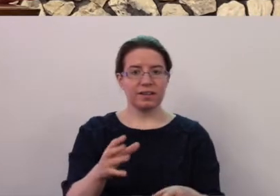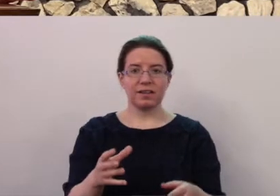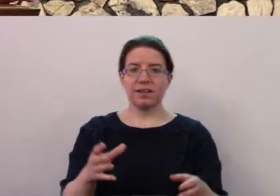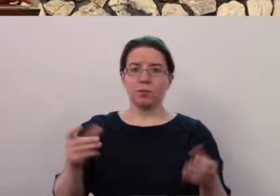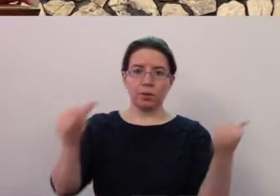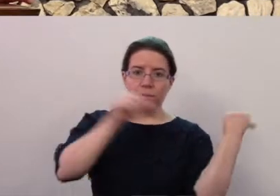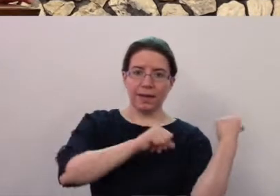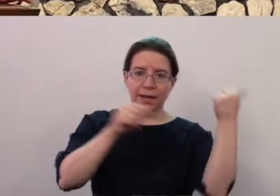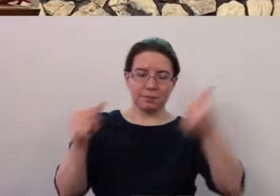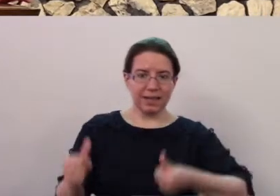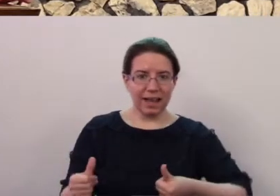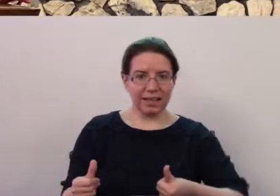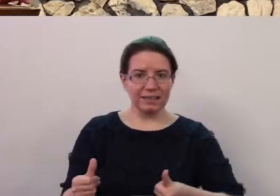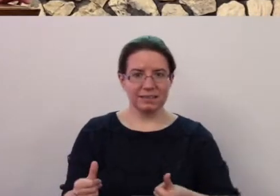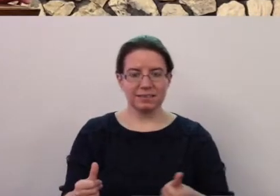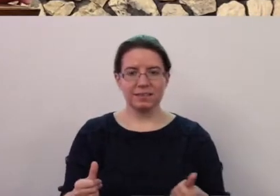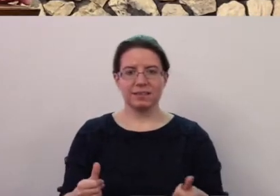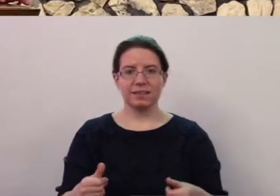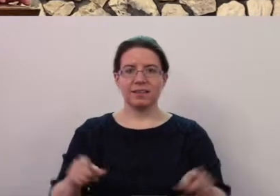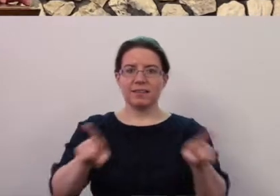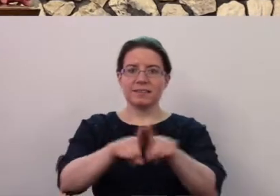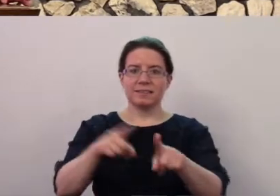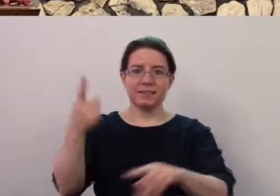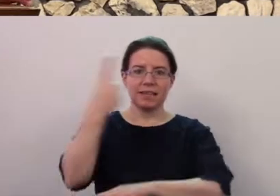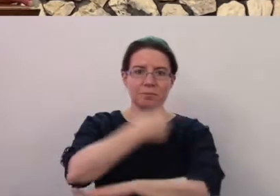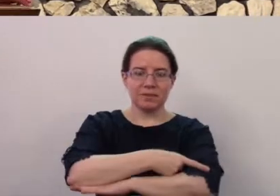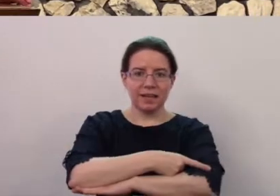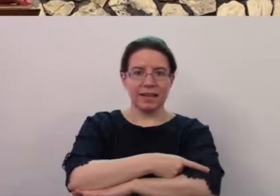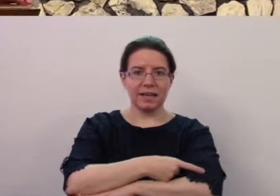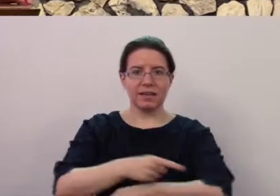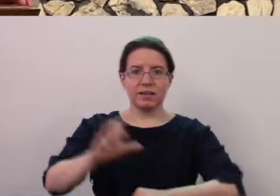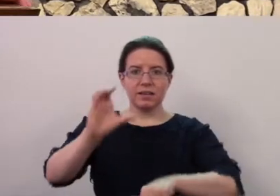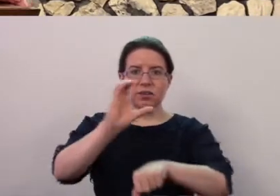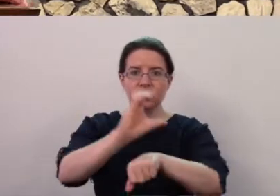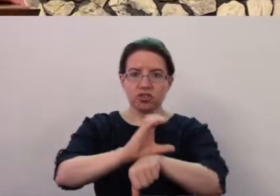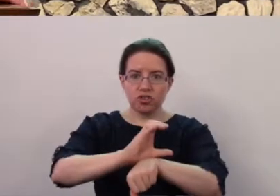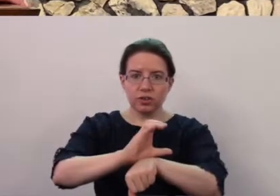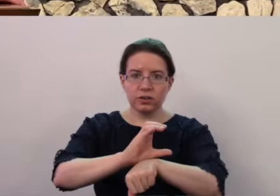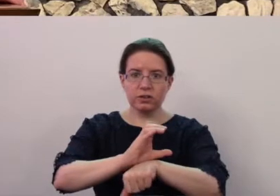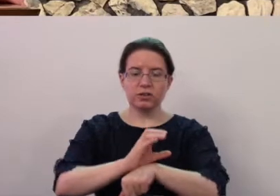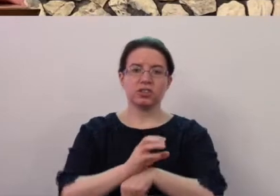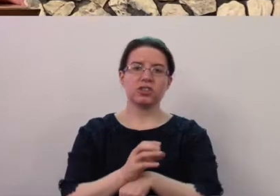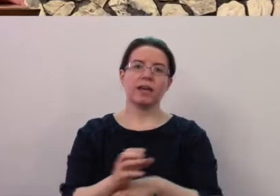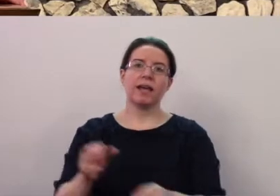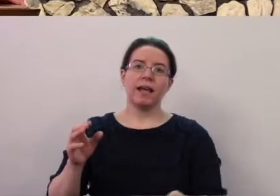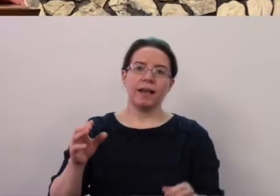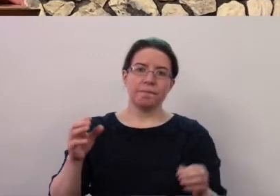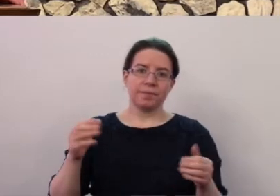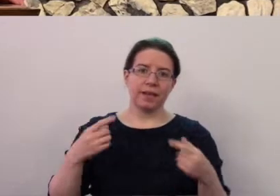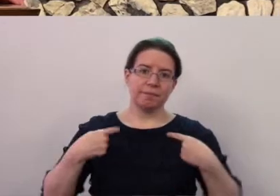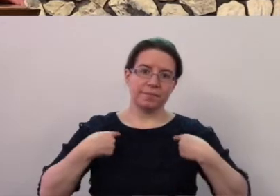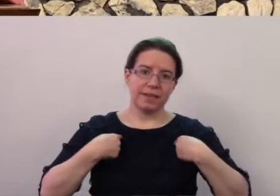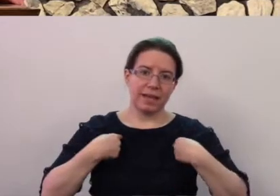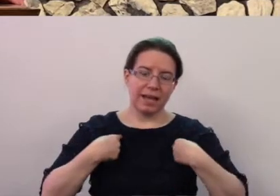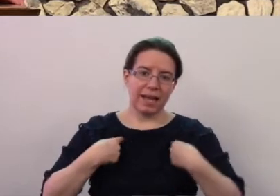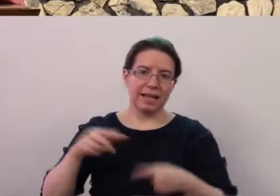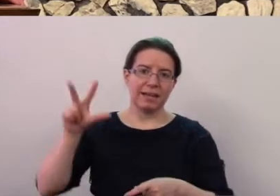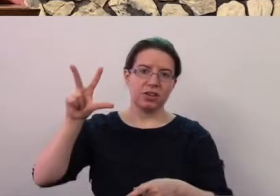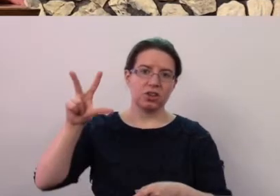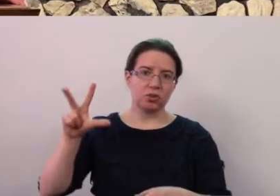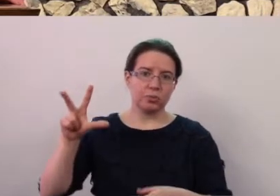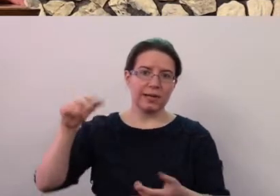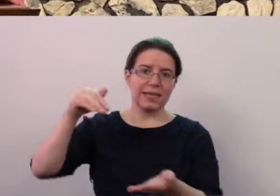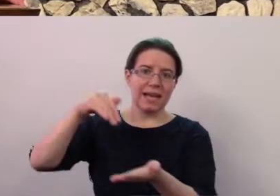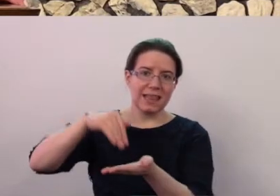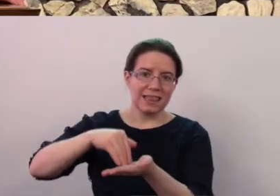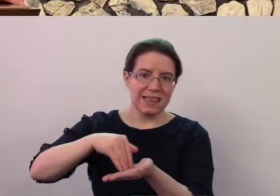were baptized. And that same day there were added unto them about 3,000 souls. About 3,000 souls. Wow. I want to let you know